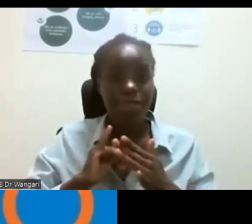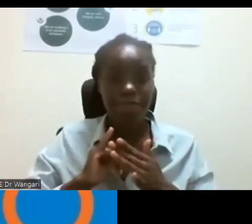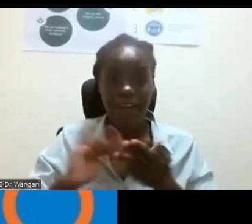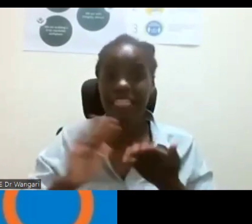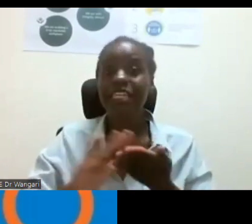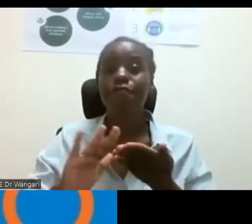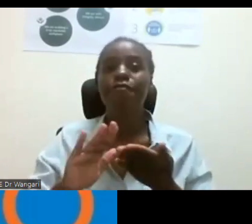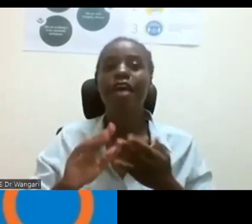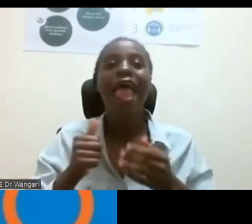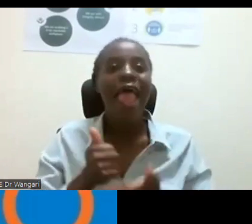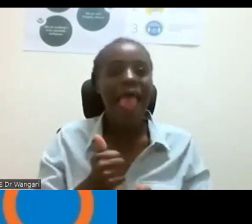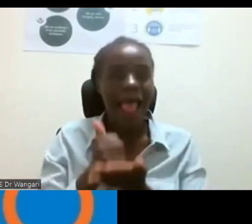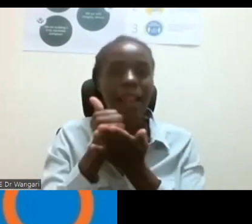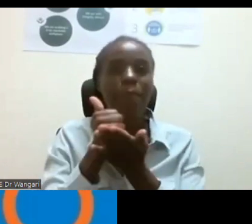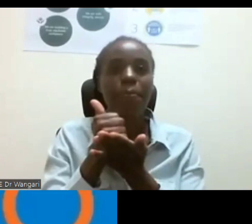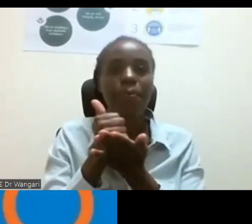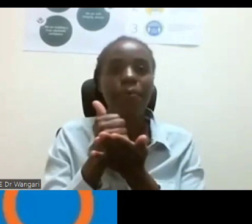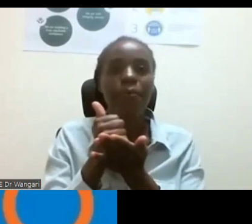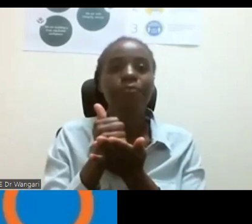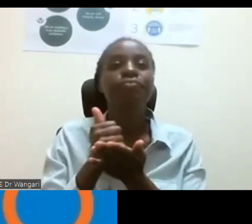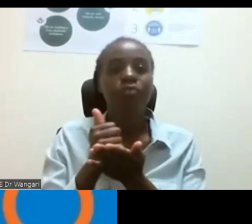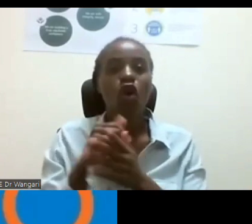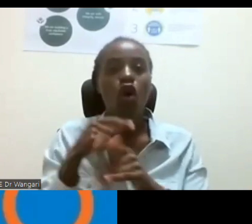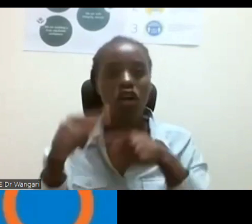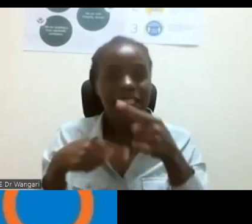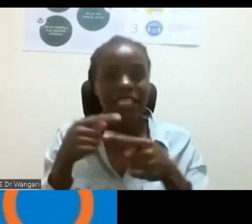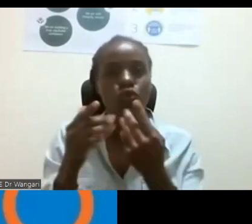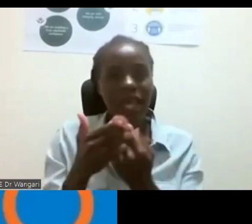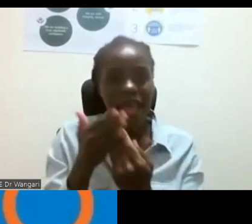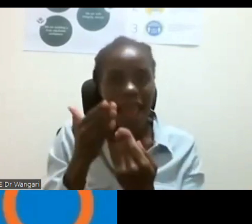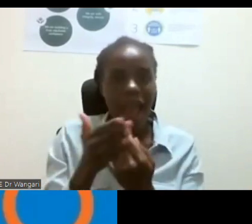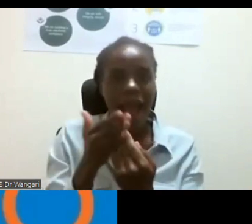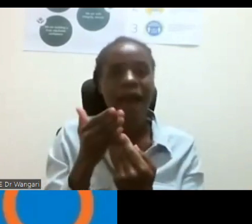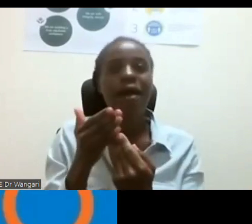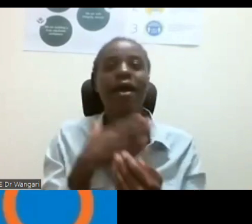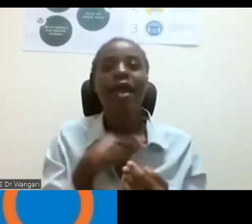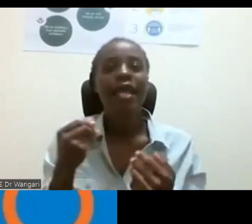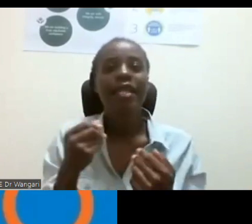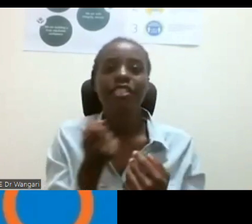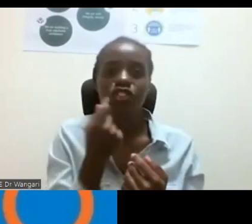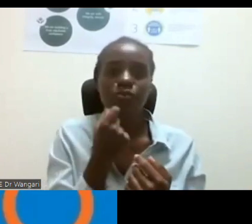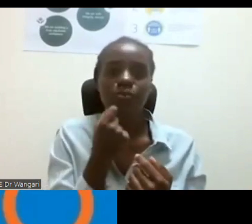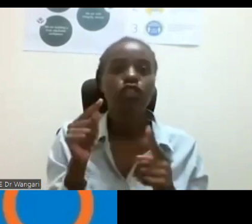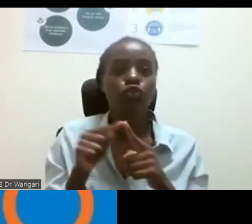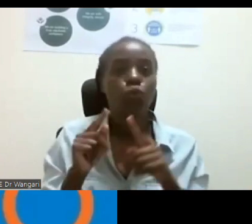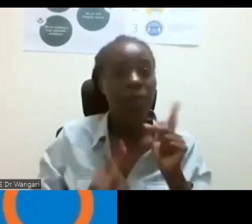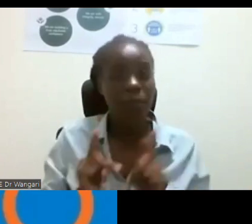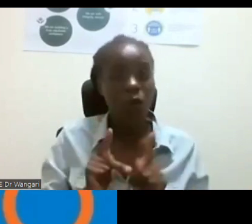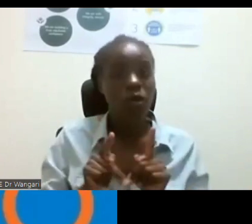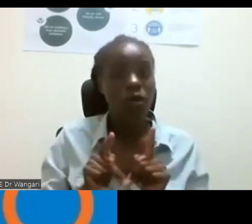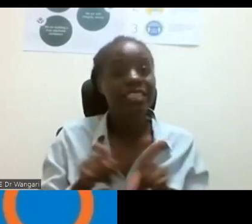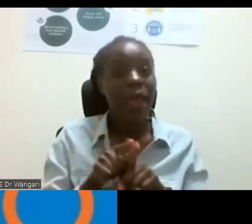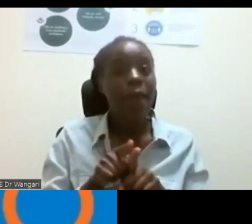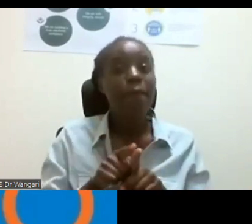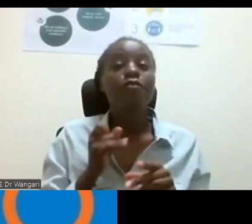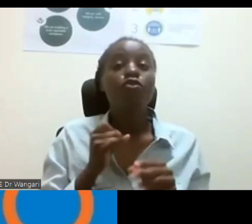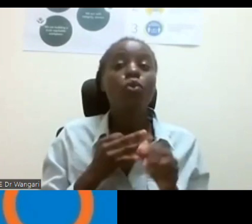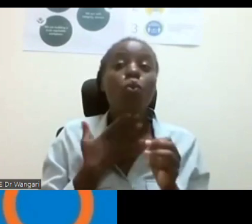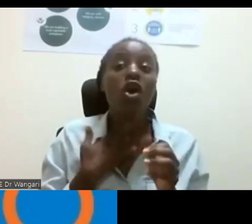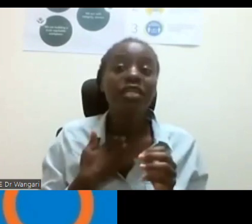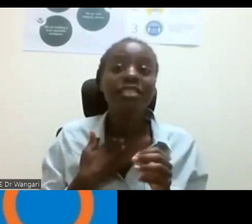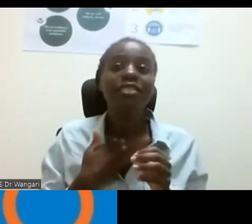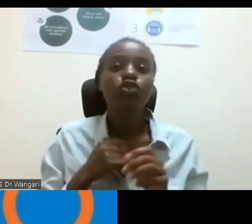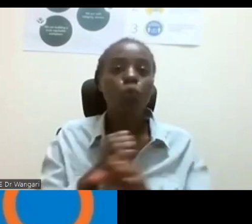and at the center of, the care that's given, and listen to her and understand where she is. And if we want to work with a woman to try to prevent